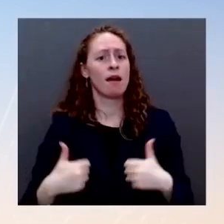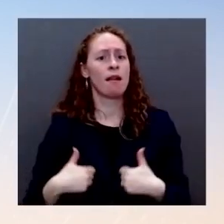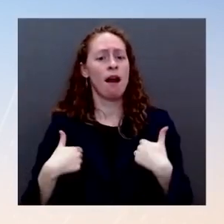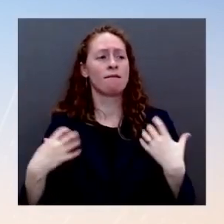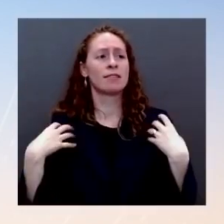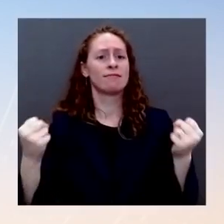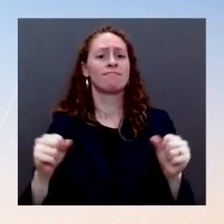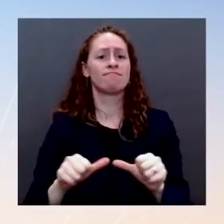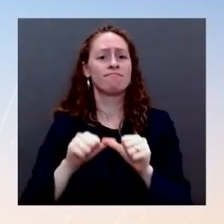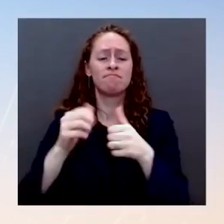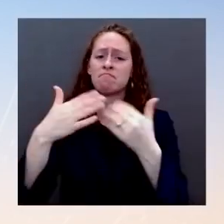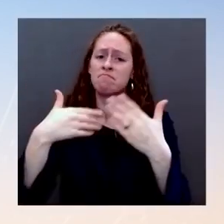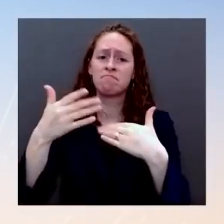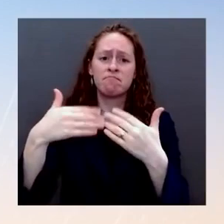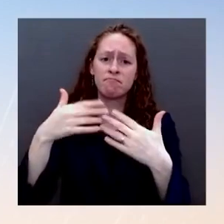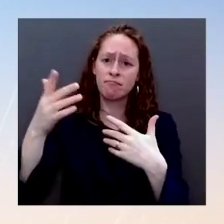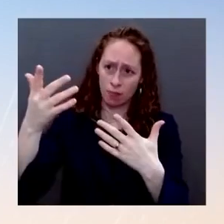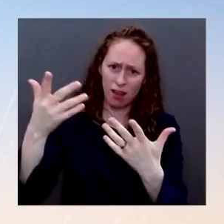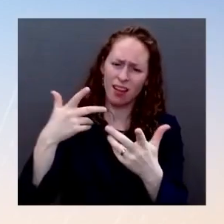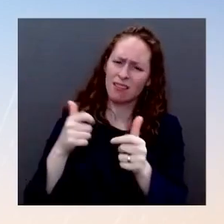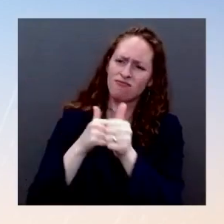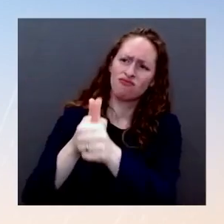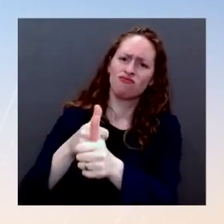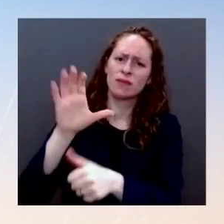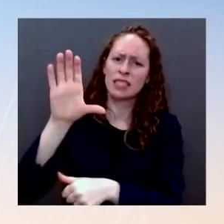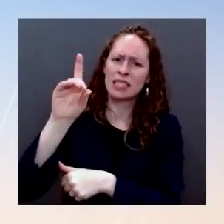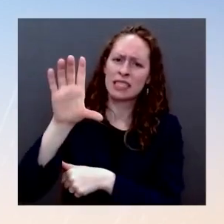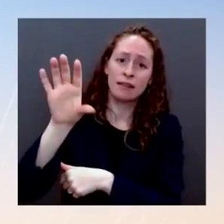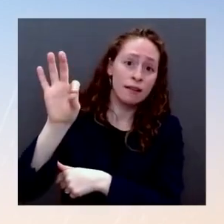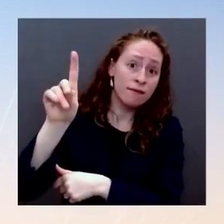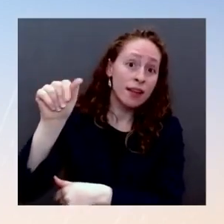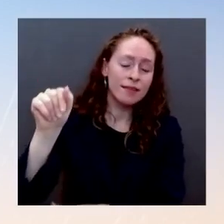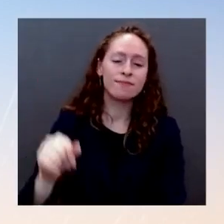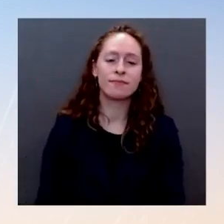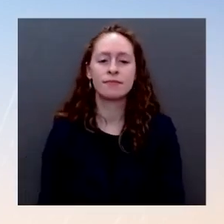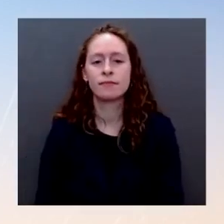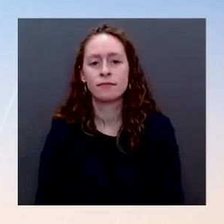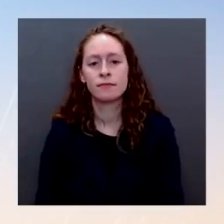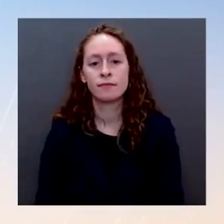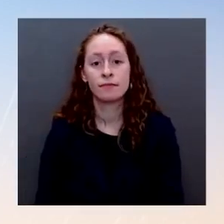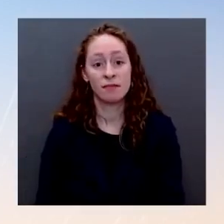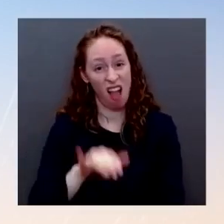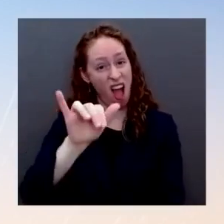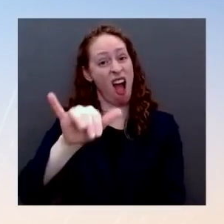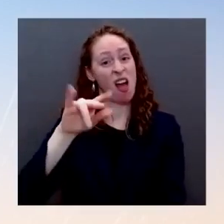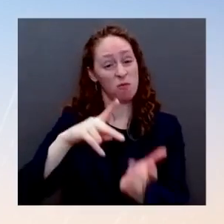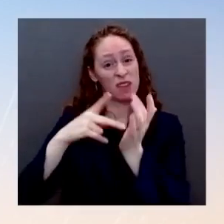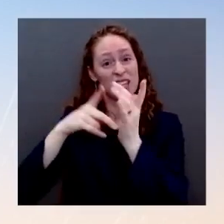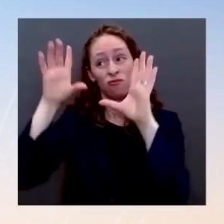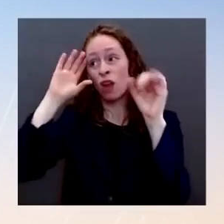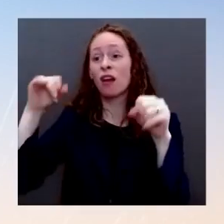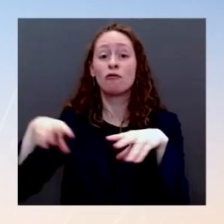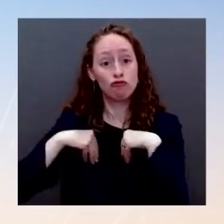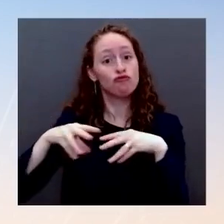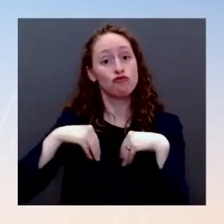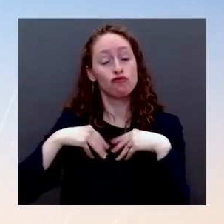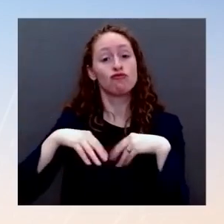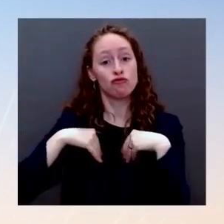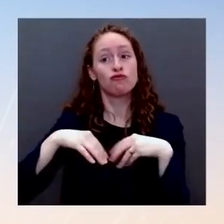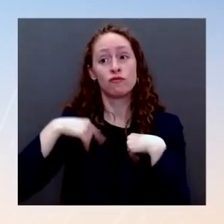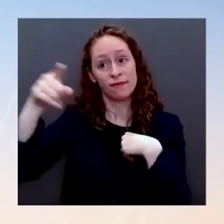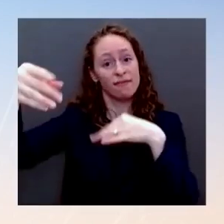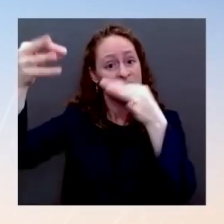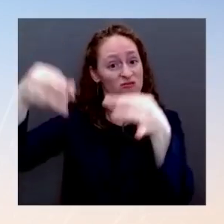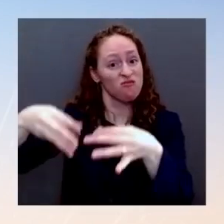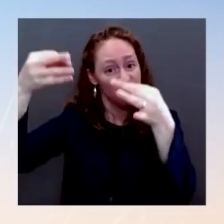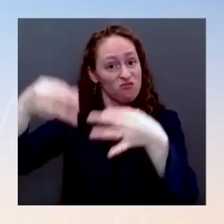FDA making these authorizations without calling their panel of experts? Again, I would point you to the FDA and they can speak to their decision-making process.